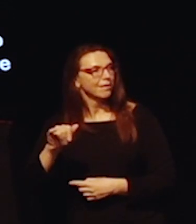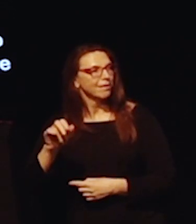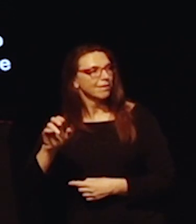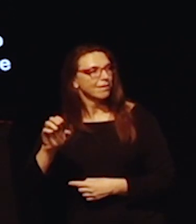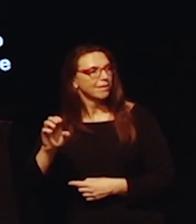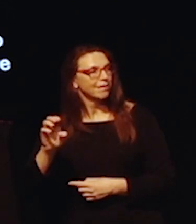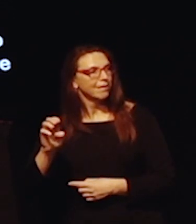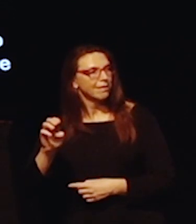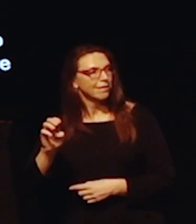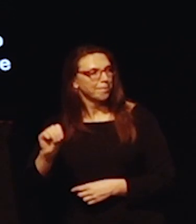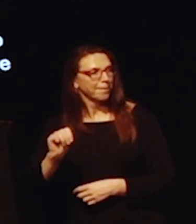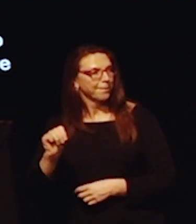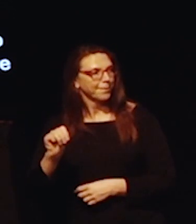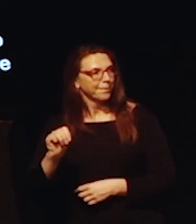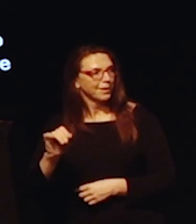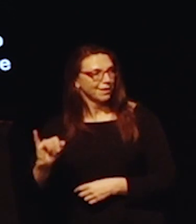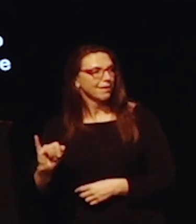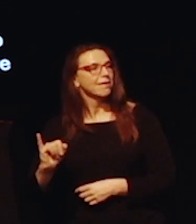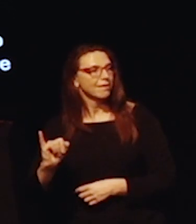One is PAIMI,